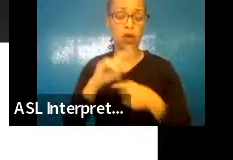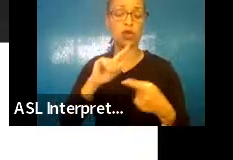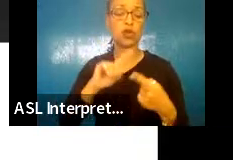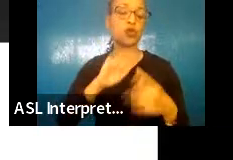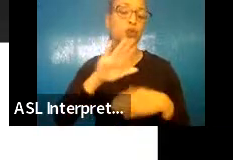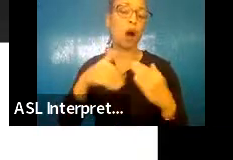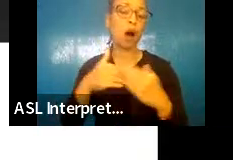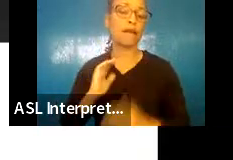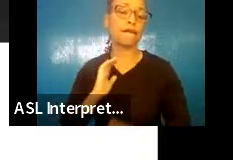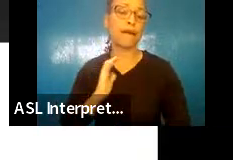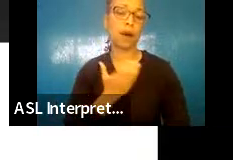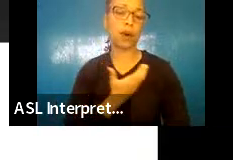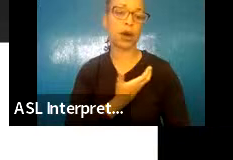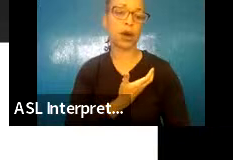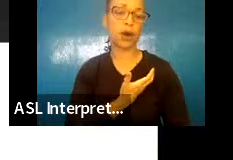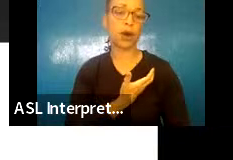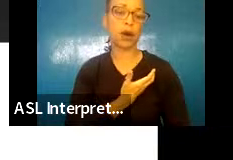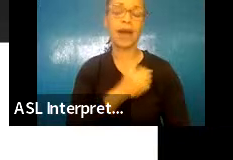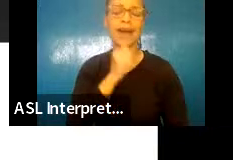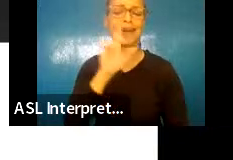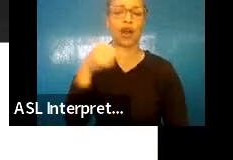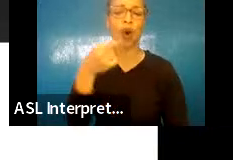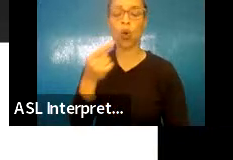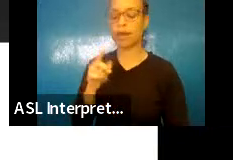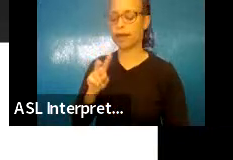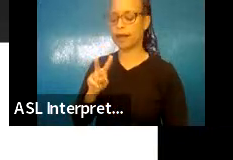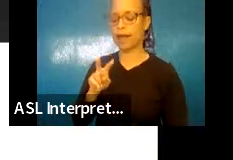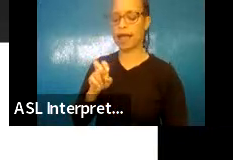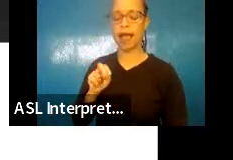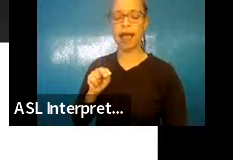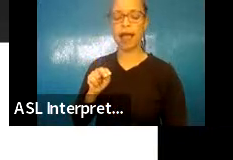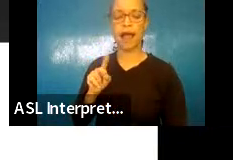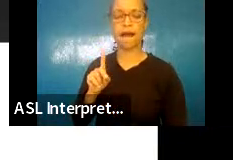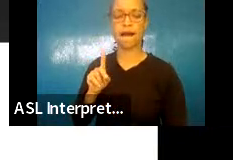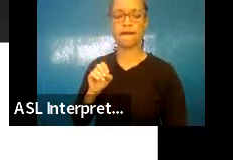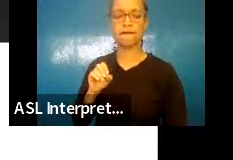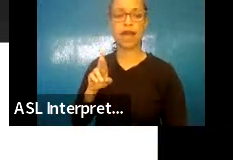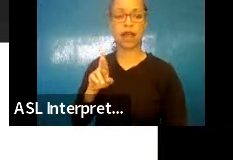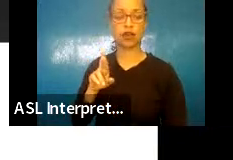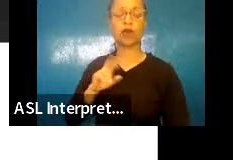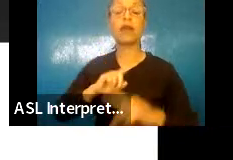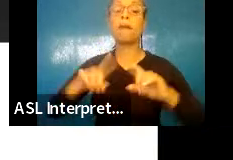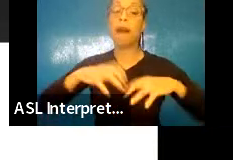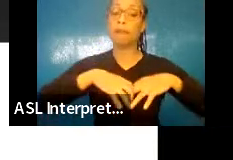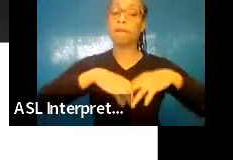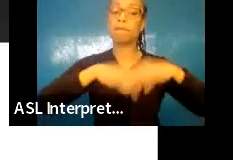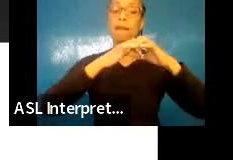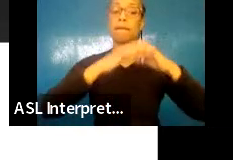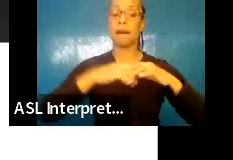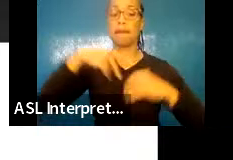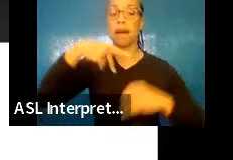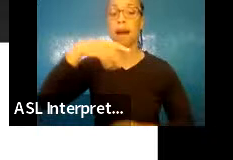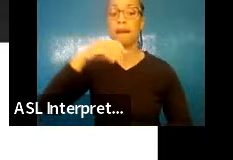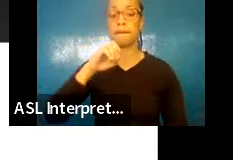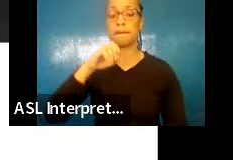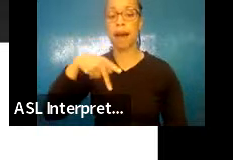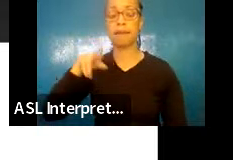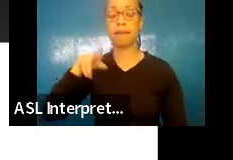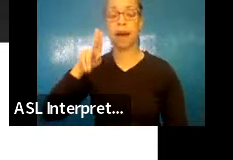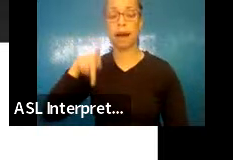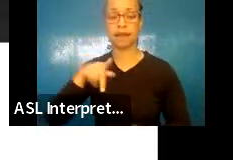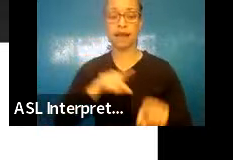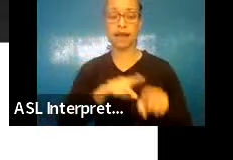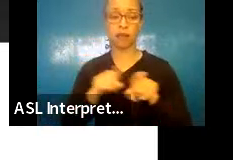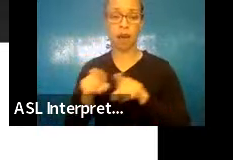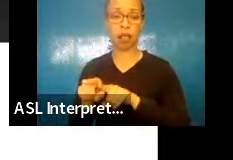our, through not only our vendors, but our walk-up, pop-up, and pod sites as well. And I just wanted to